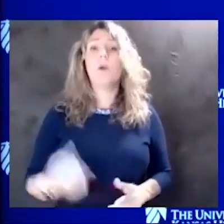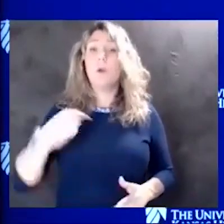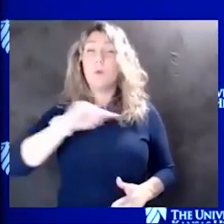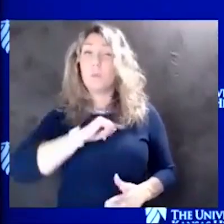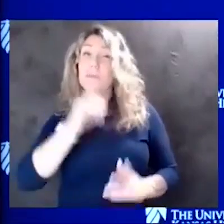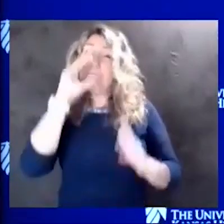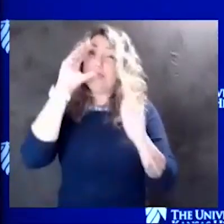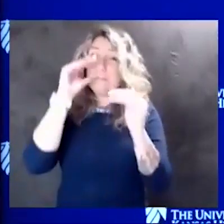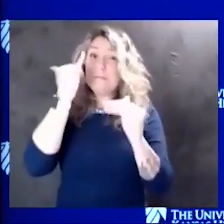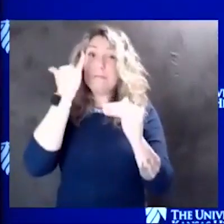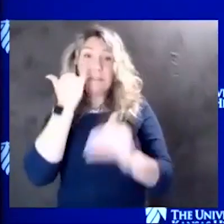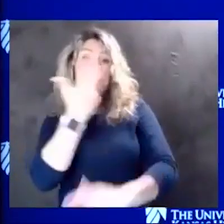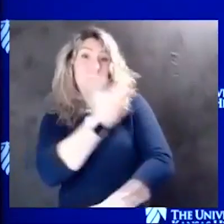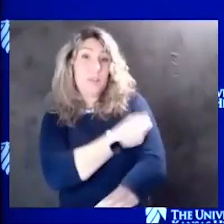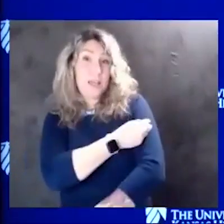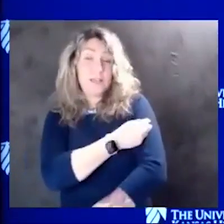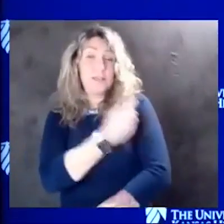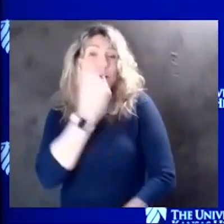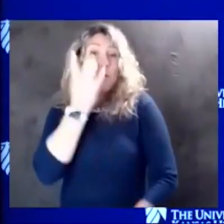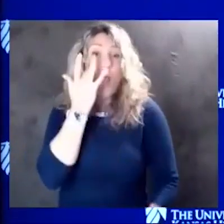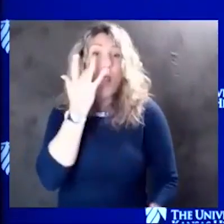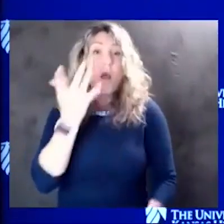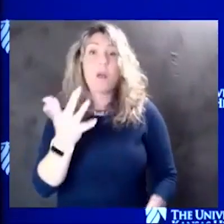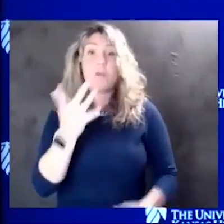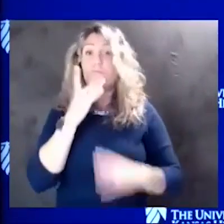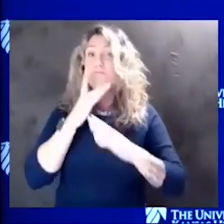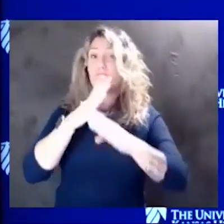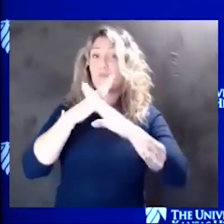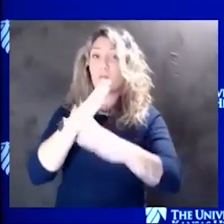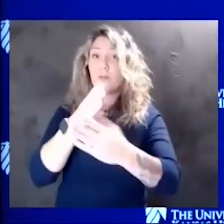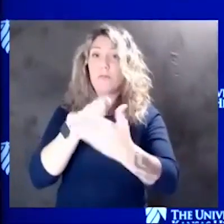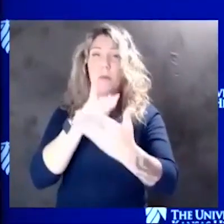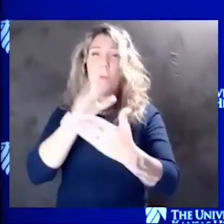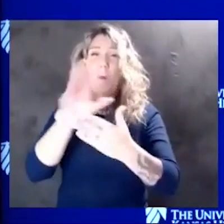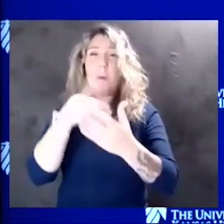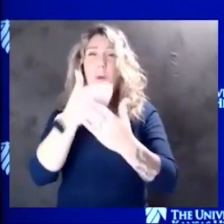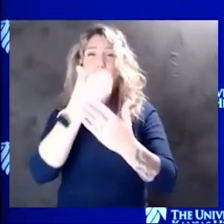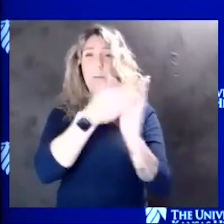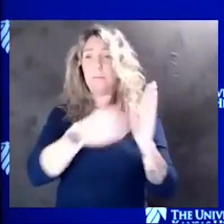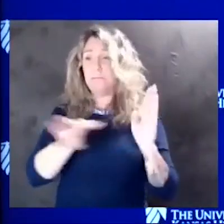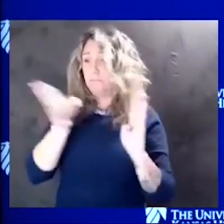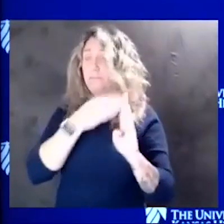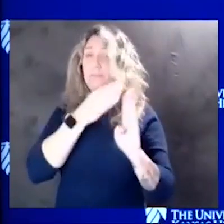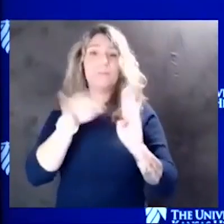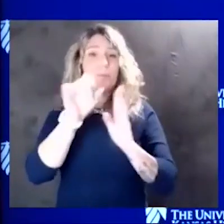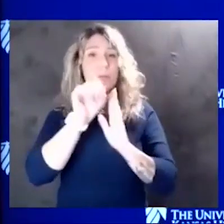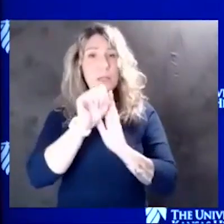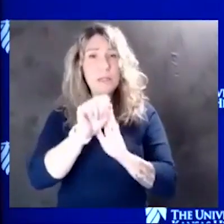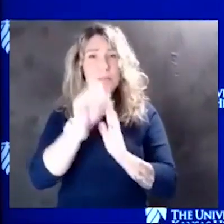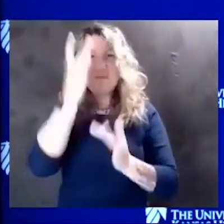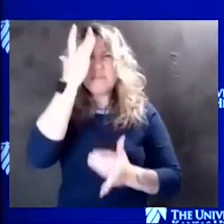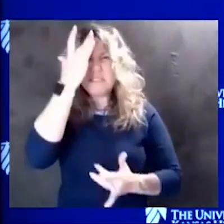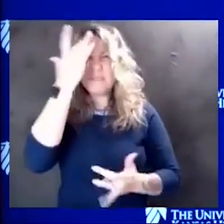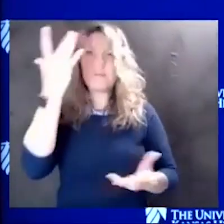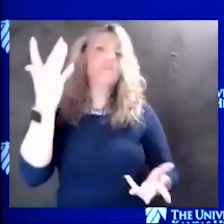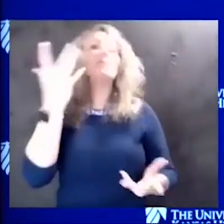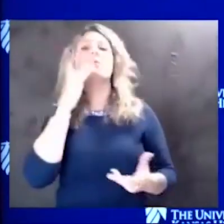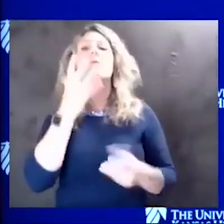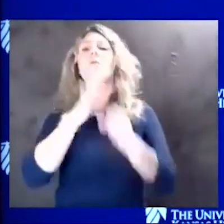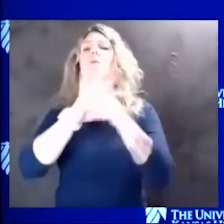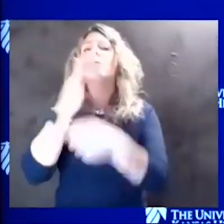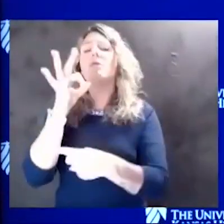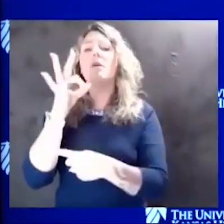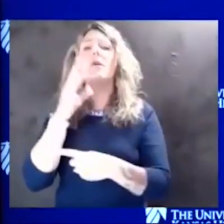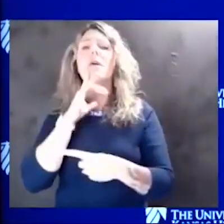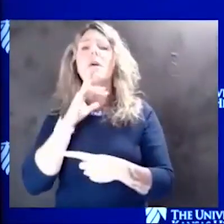vaccinated, because you are going to be protected against that whole spectrum of disease of COVID-19, that your risk of getting long